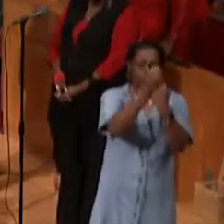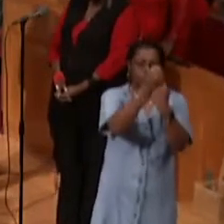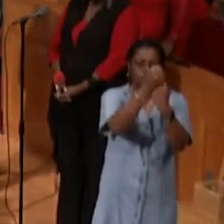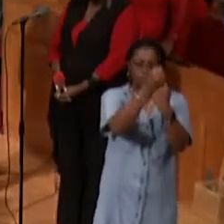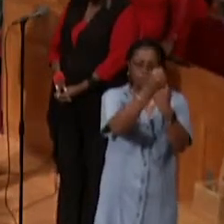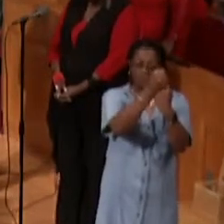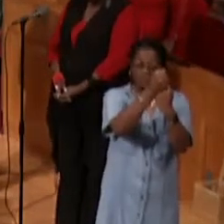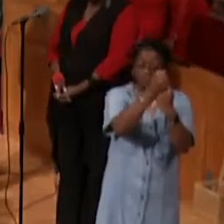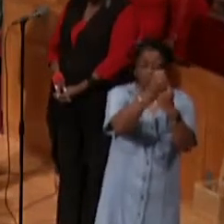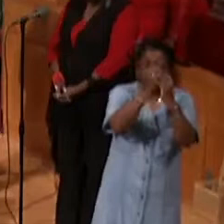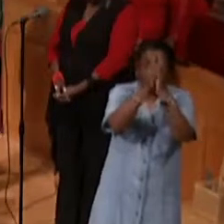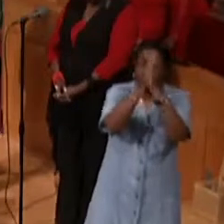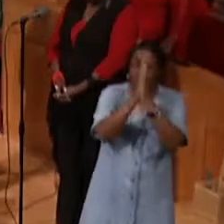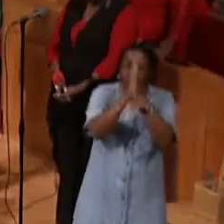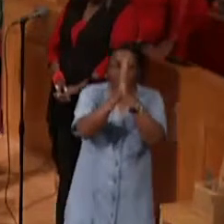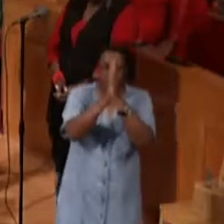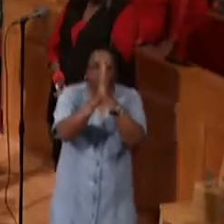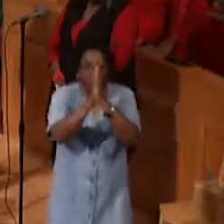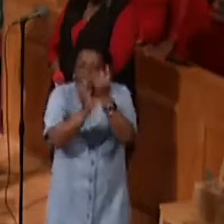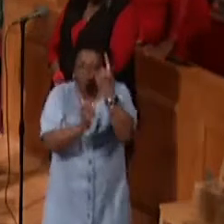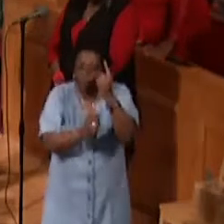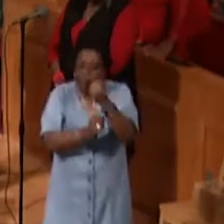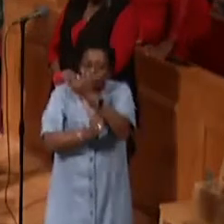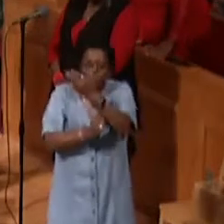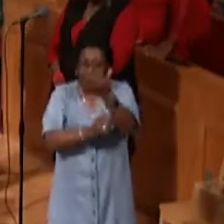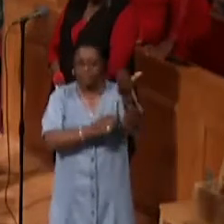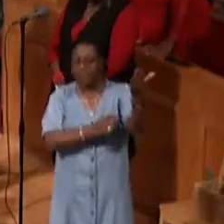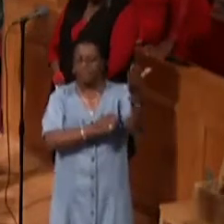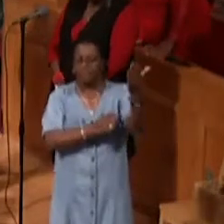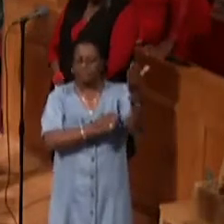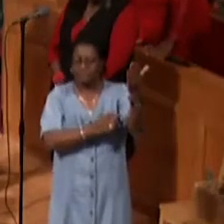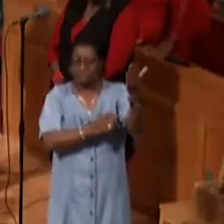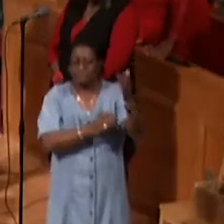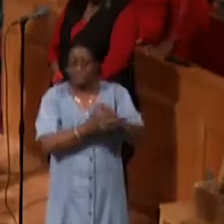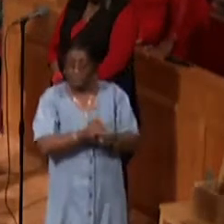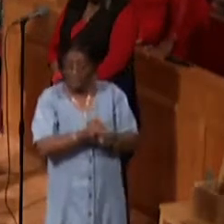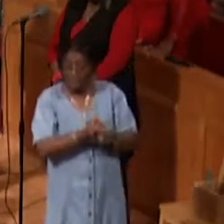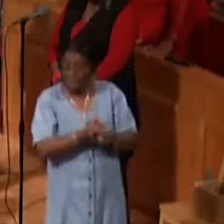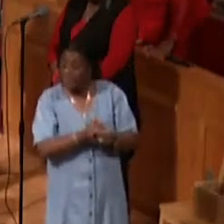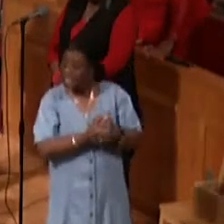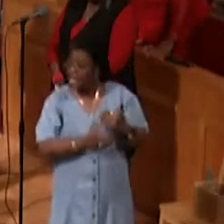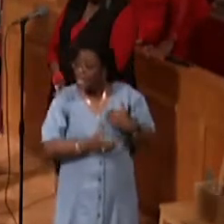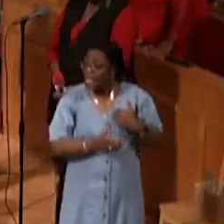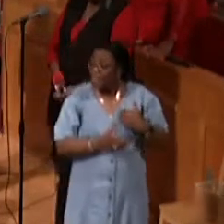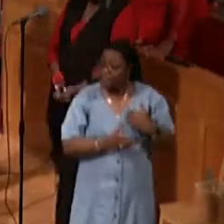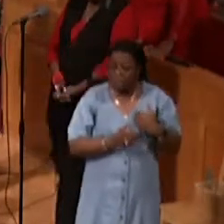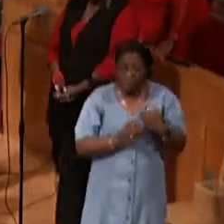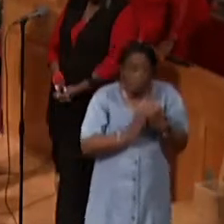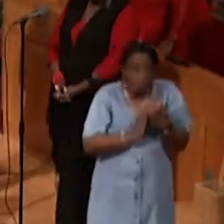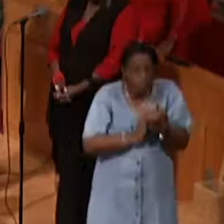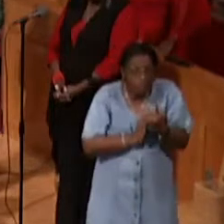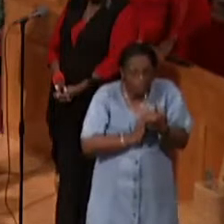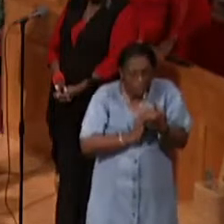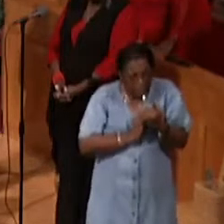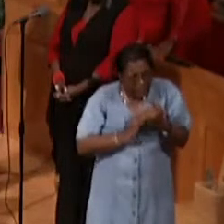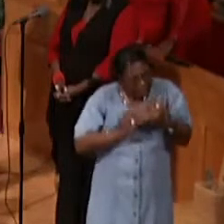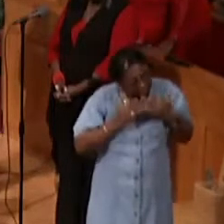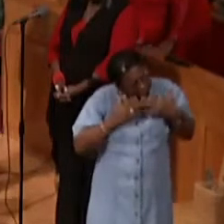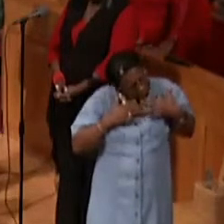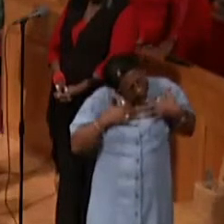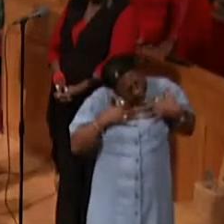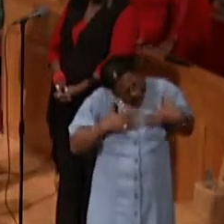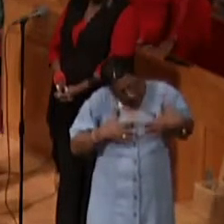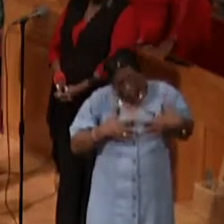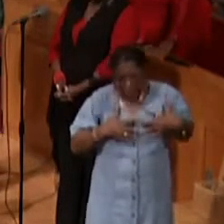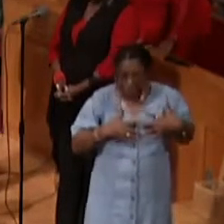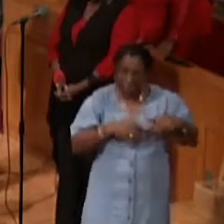pray with them and we pray for them as they certainly have their days, they have their moments. We want them to know they can lean